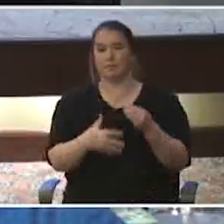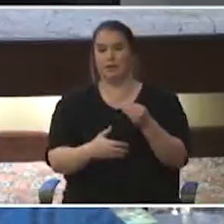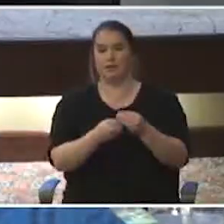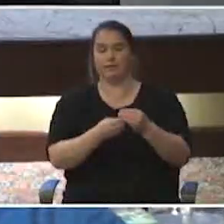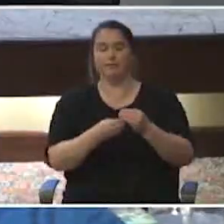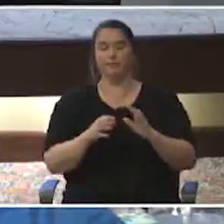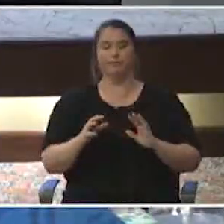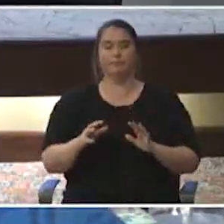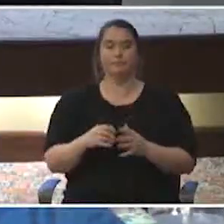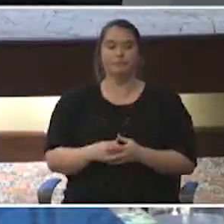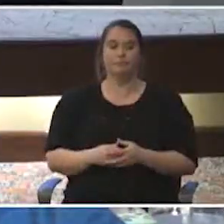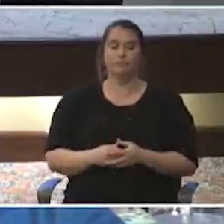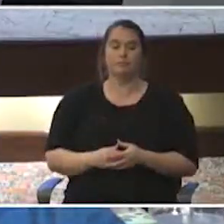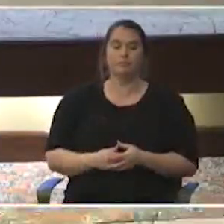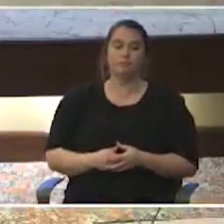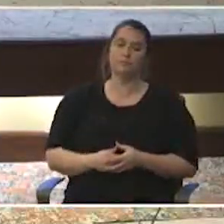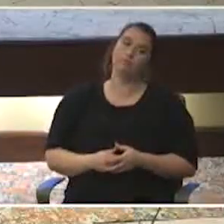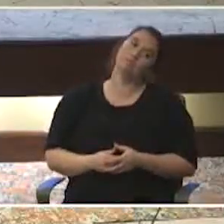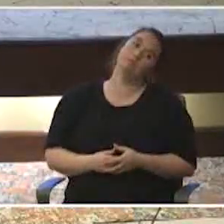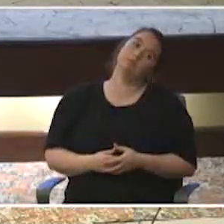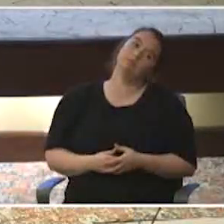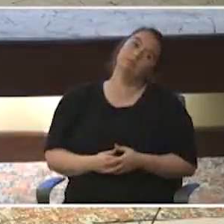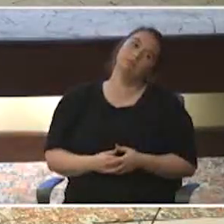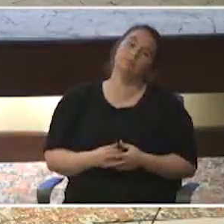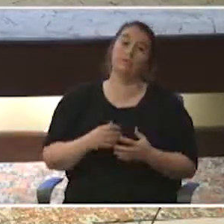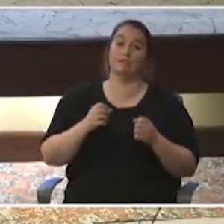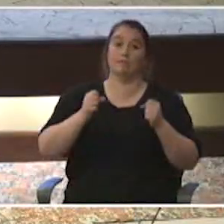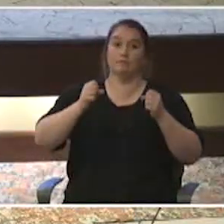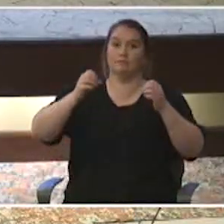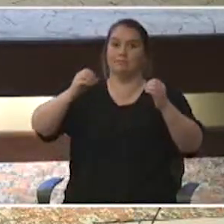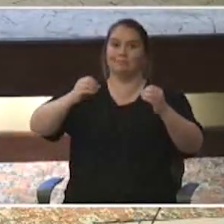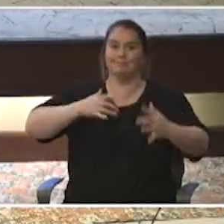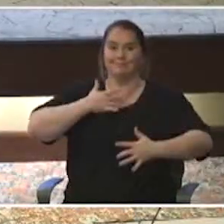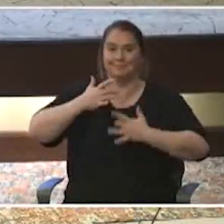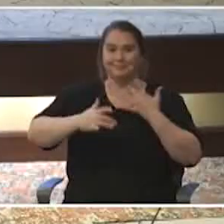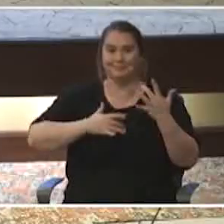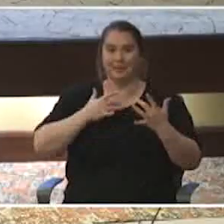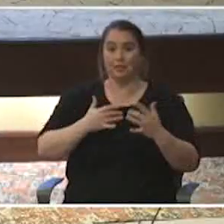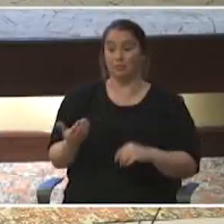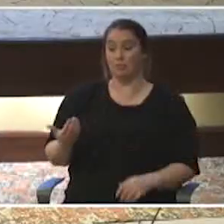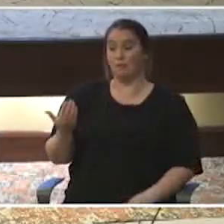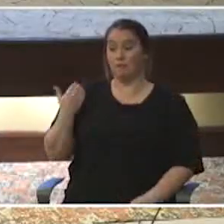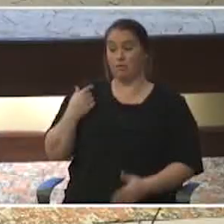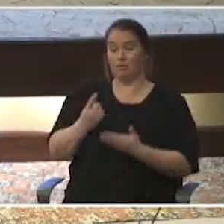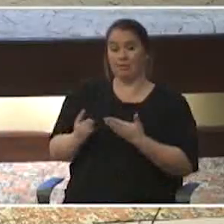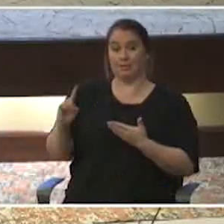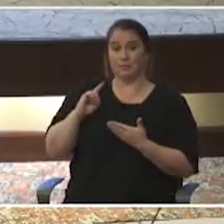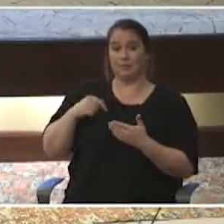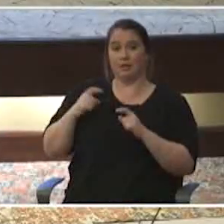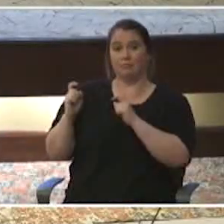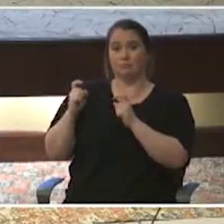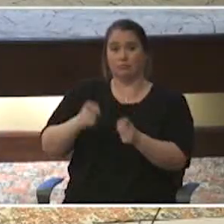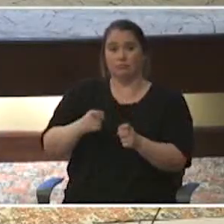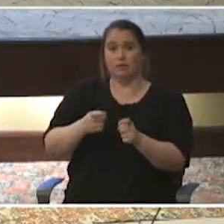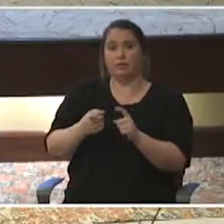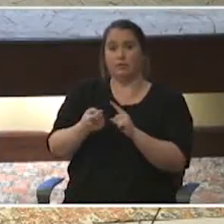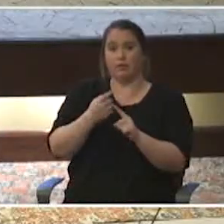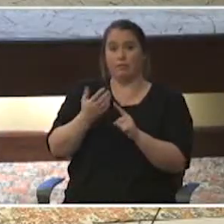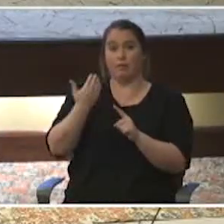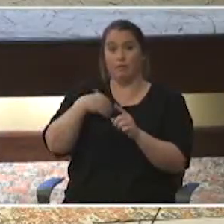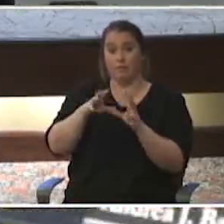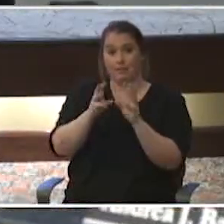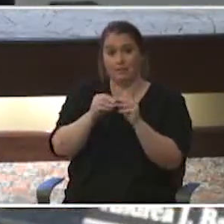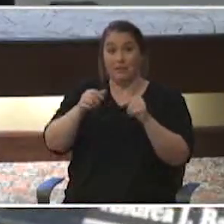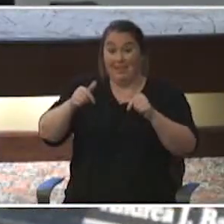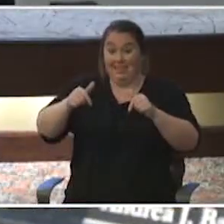Pro Tem Bearfield. Super excited, 'cause I think we had a donation last week, or the last meeting too, so this is getting